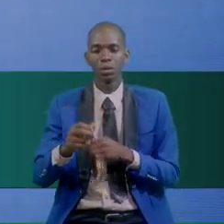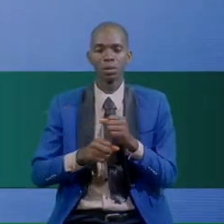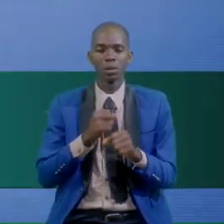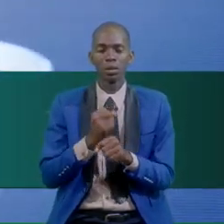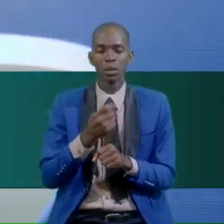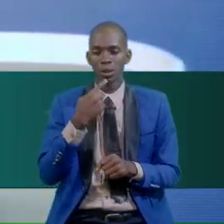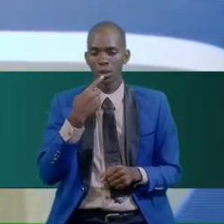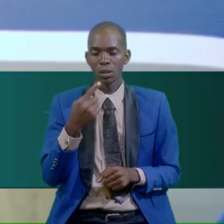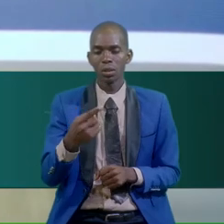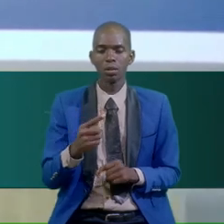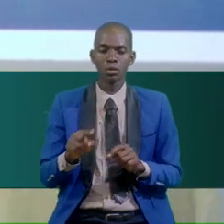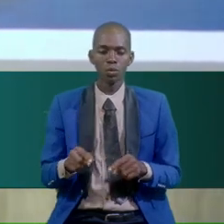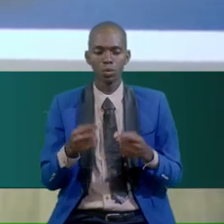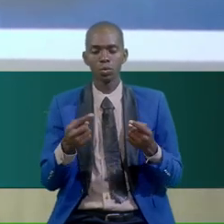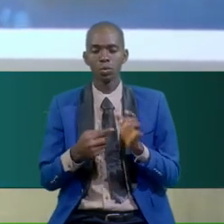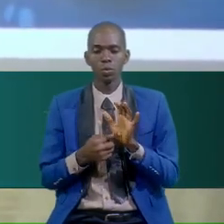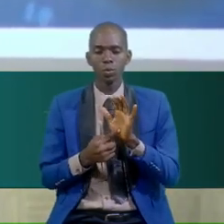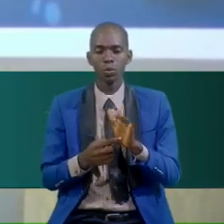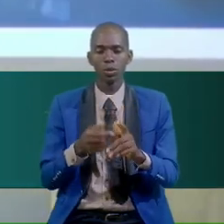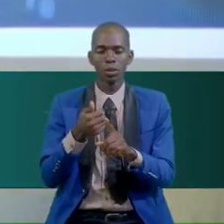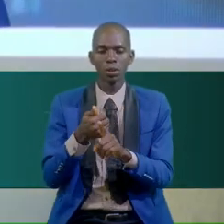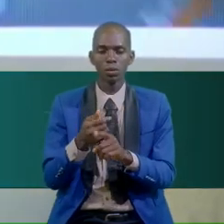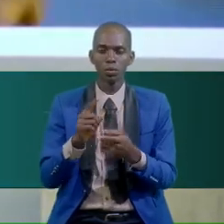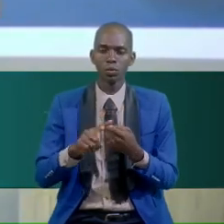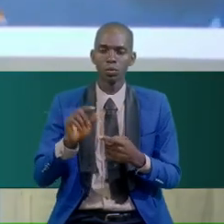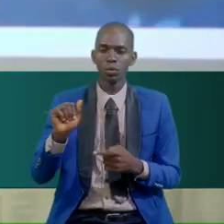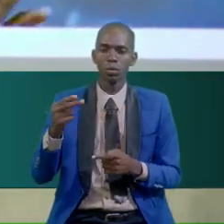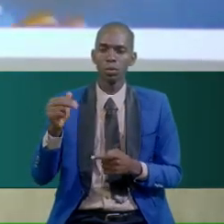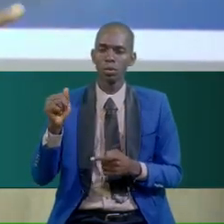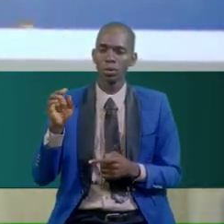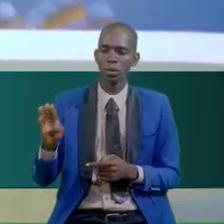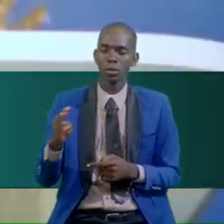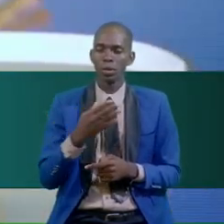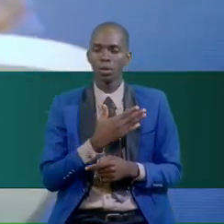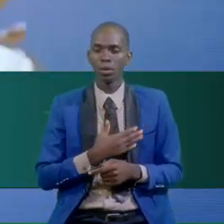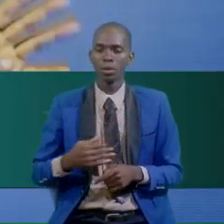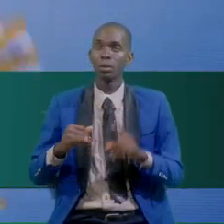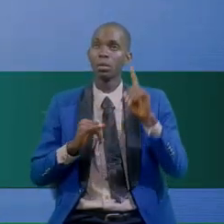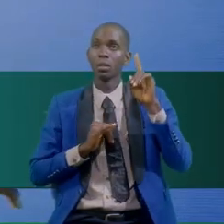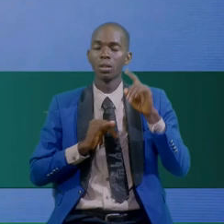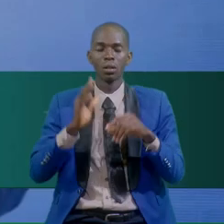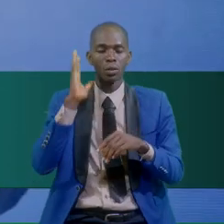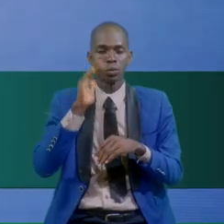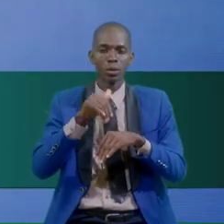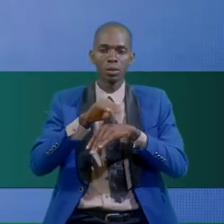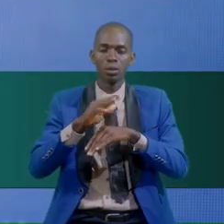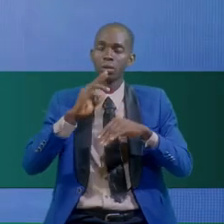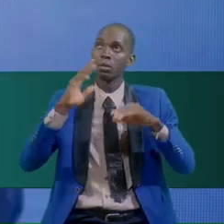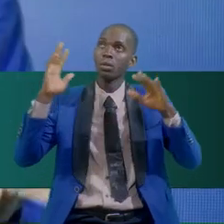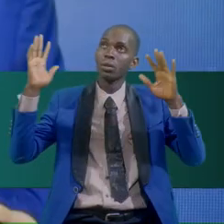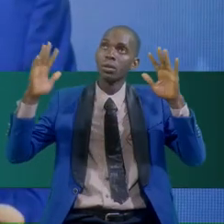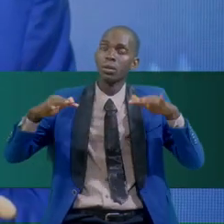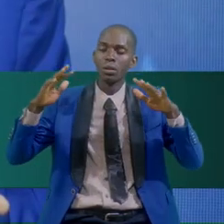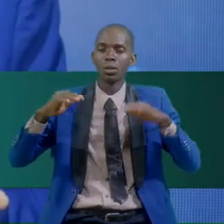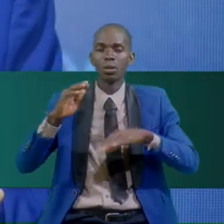show thyself unto Ahab, and I will send rain upon